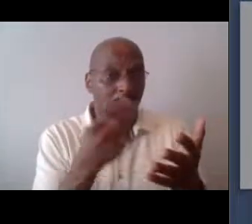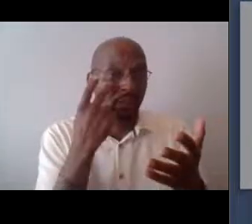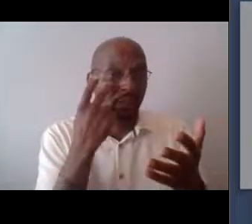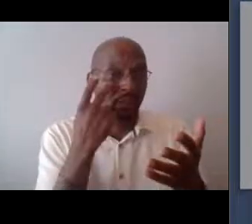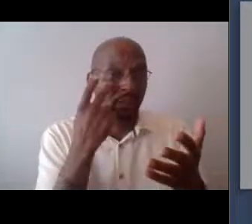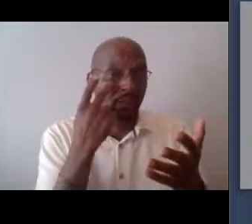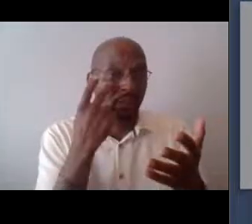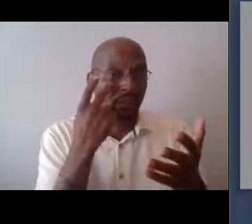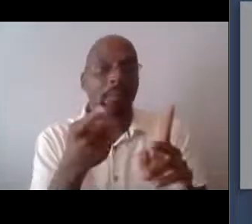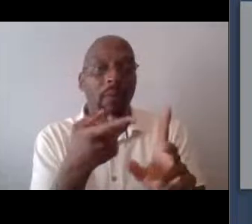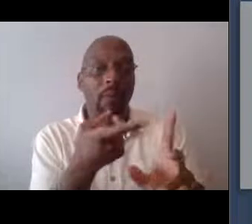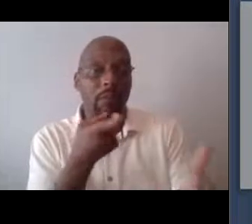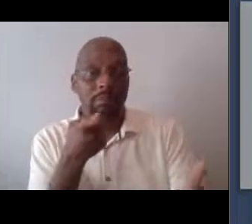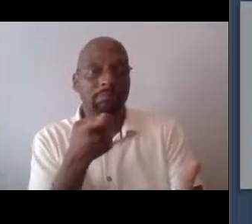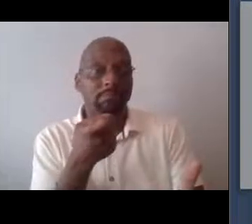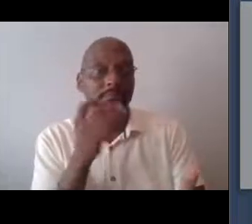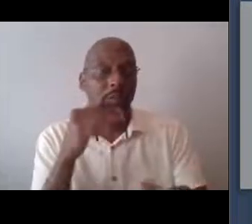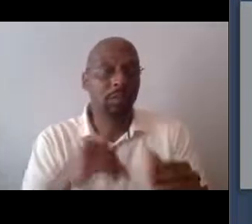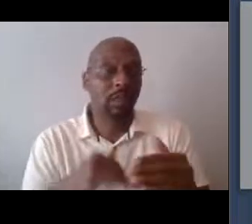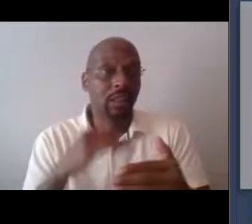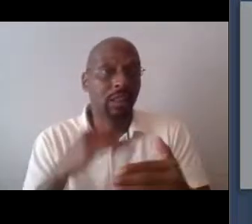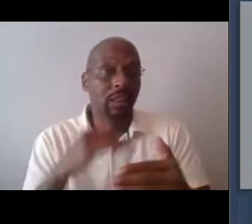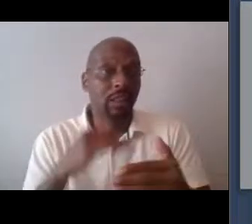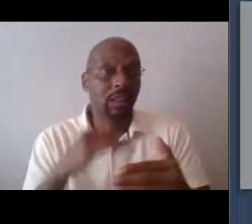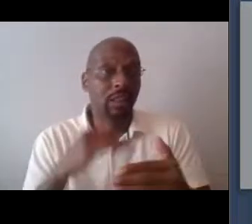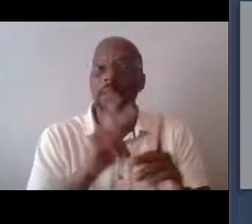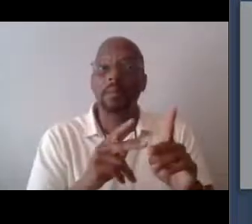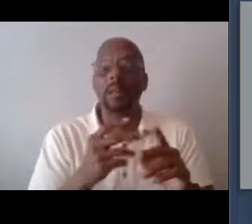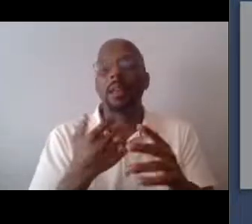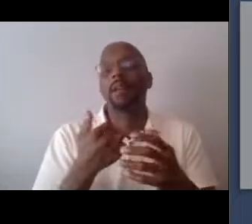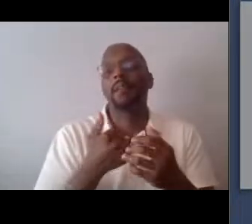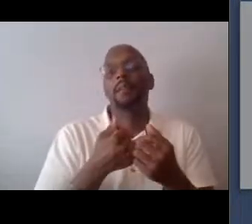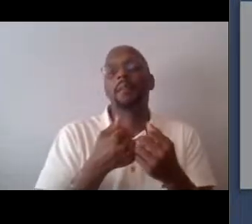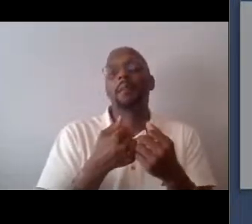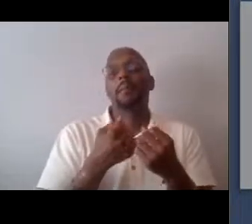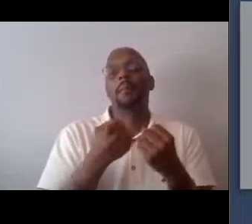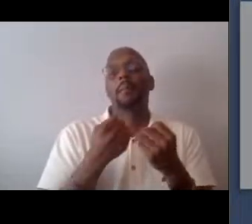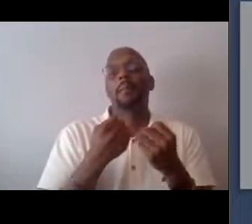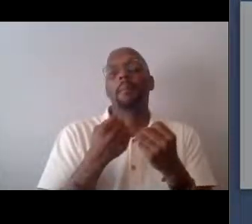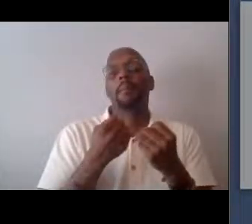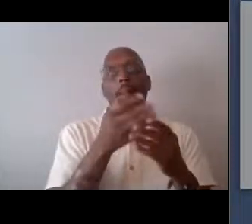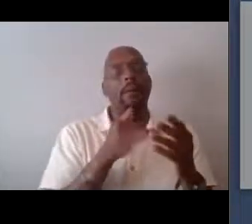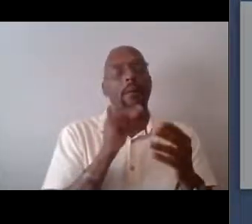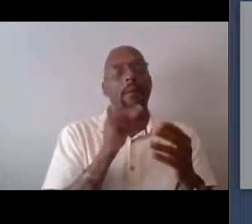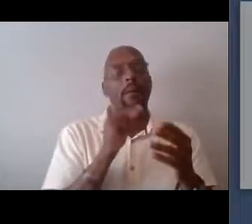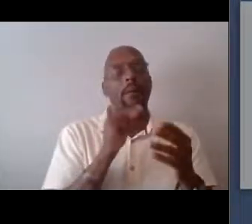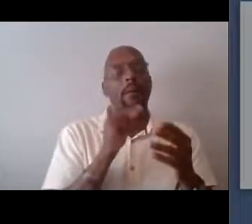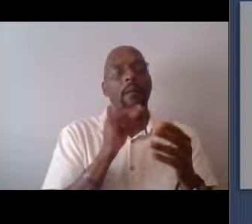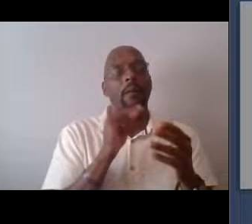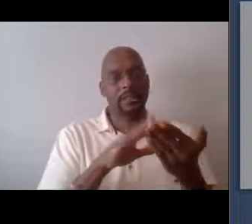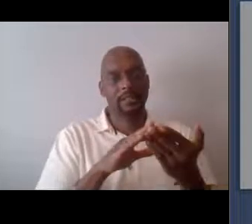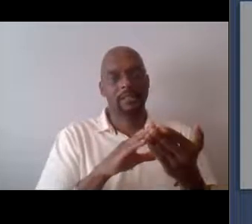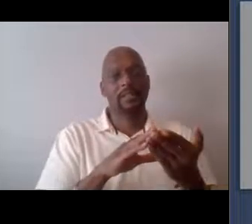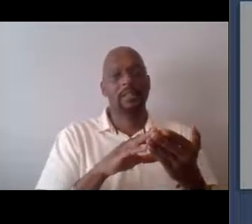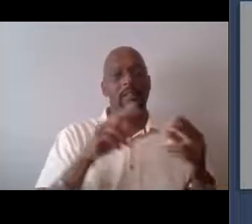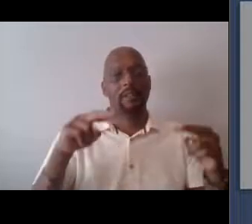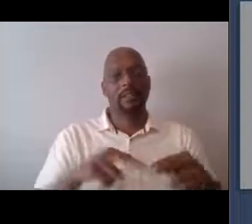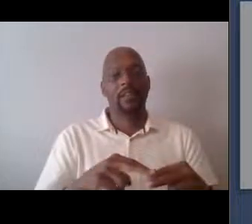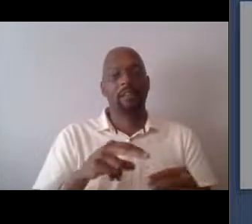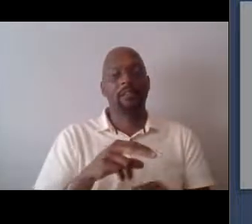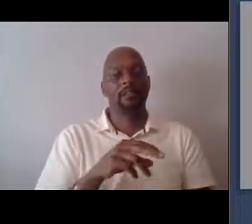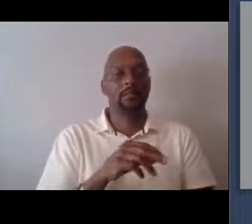because there's quite a few in here that are not part of the San Joaquin Valley. The other issue, and I think this is for the next time, because I know y'all